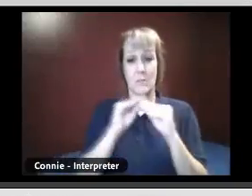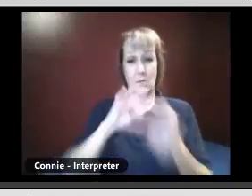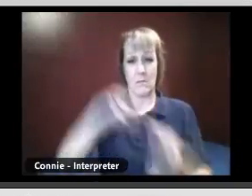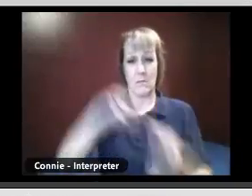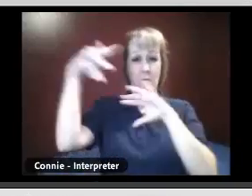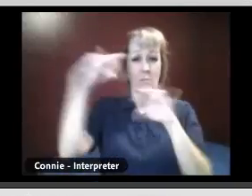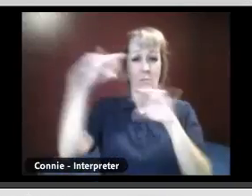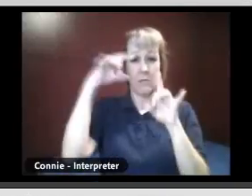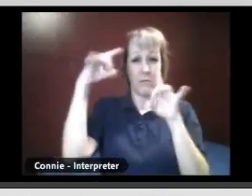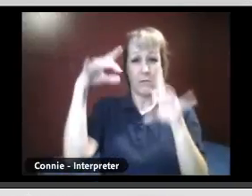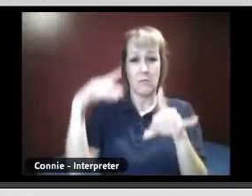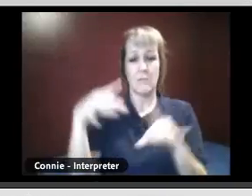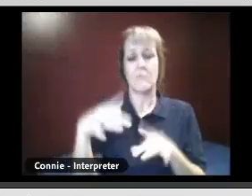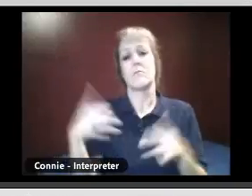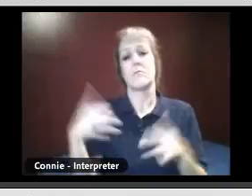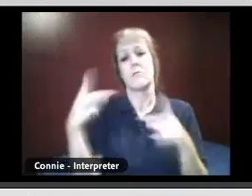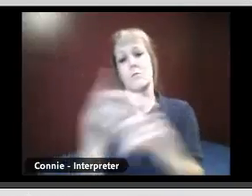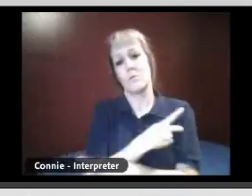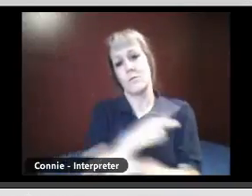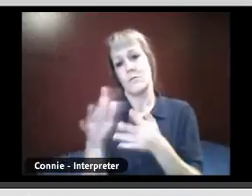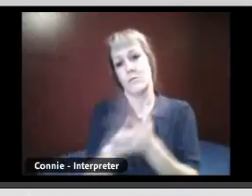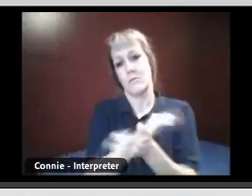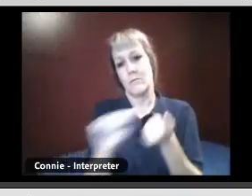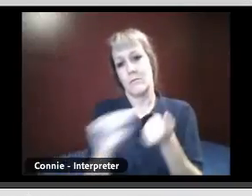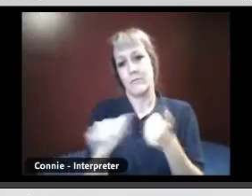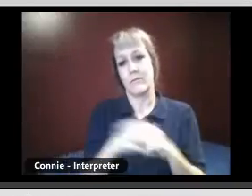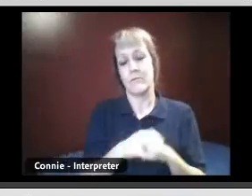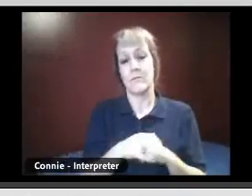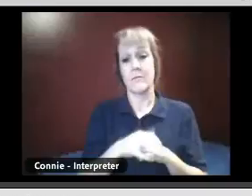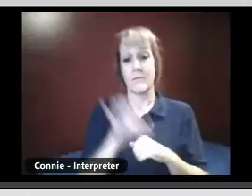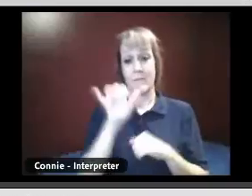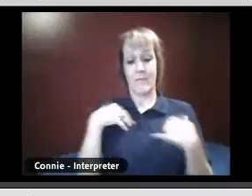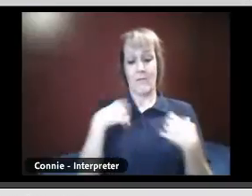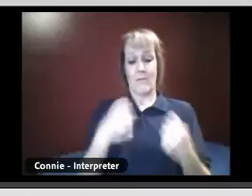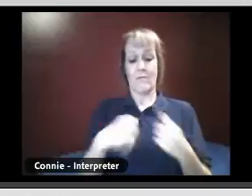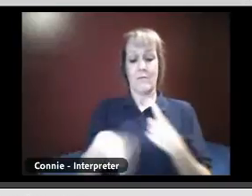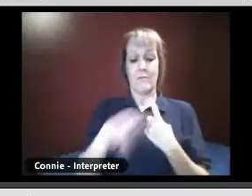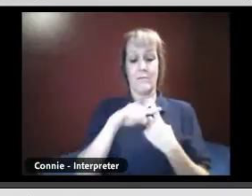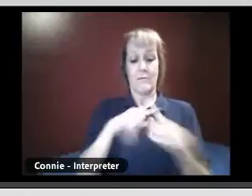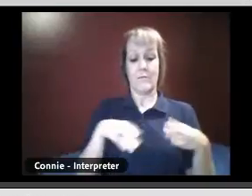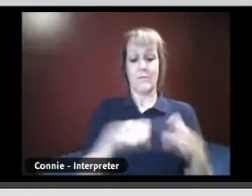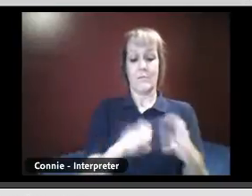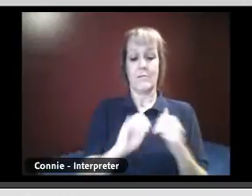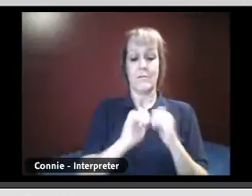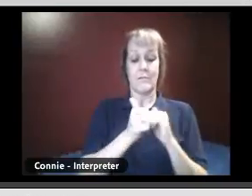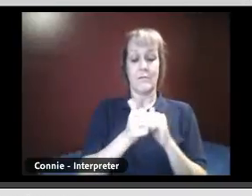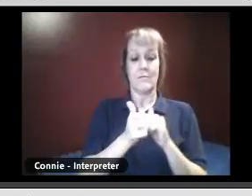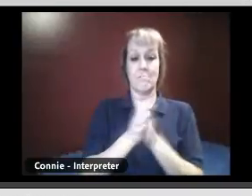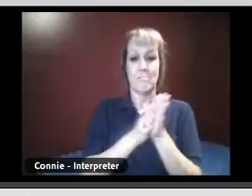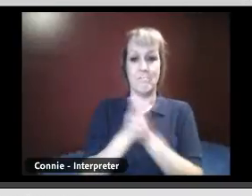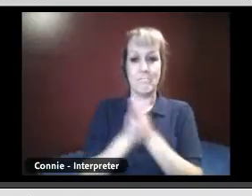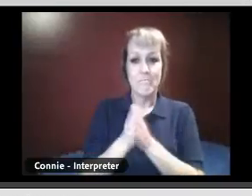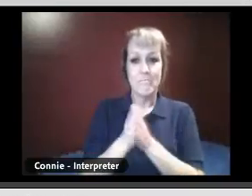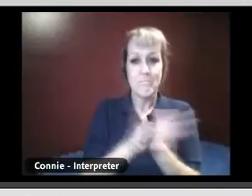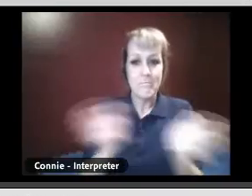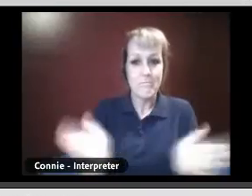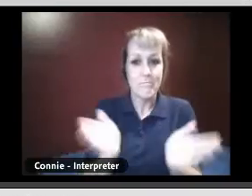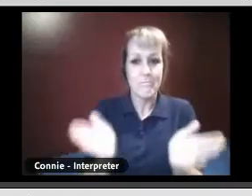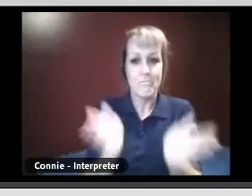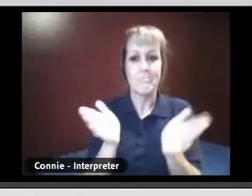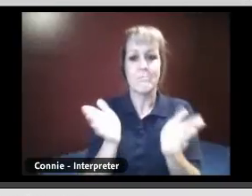residual damage they cause. So this is the healthy way, of stimulating, some